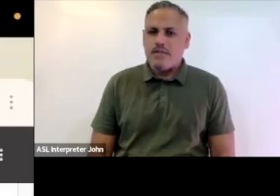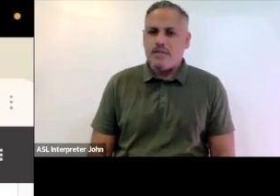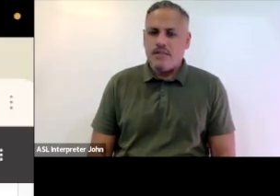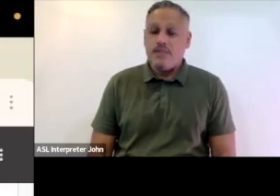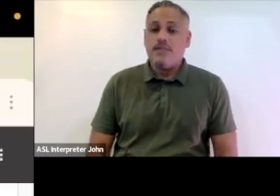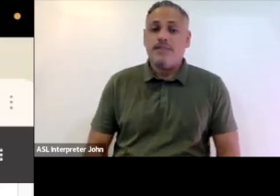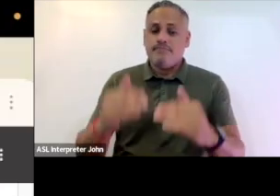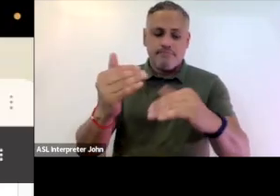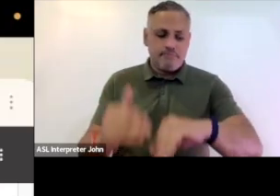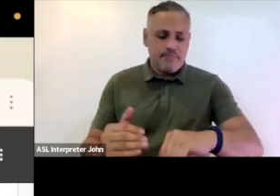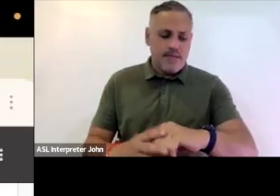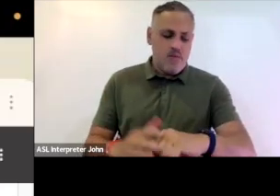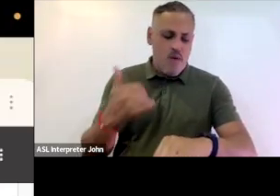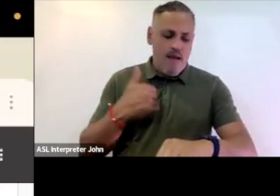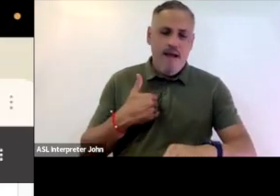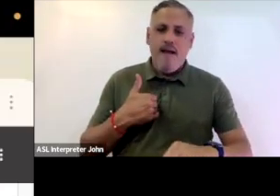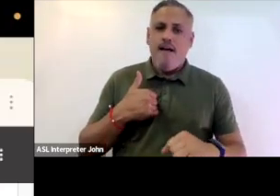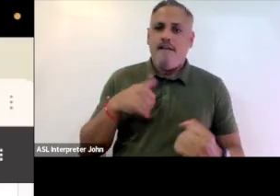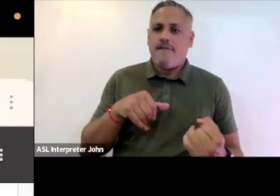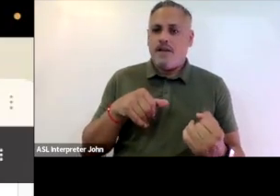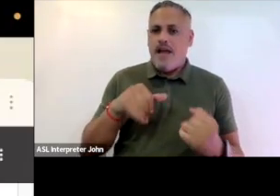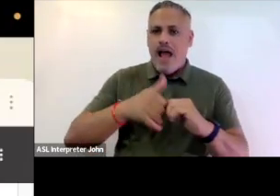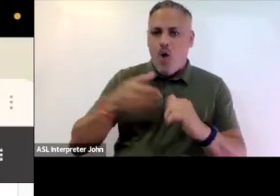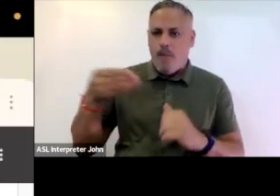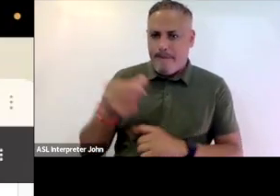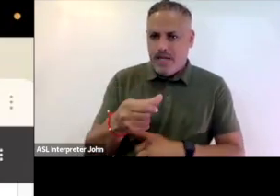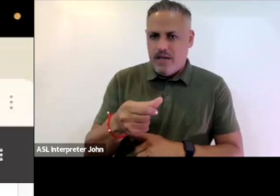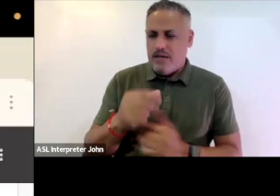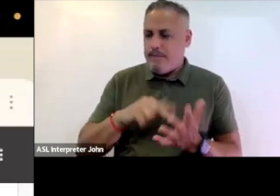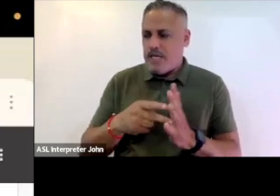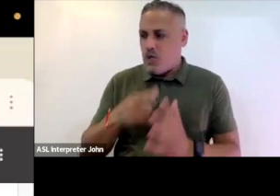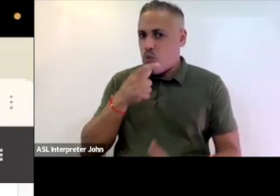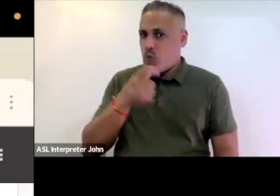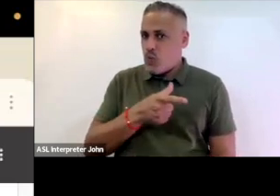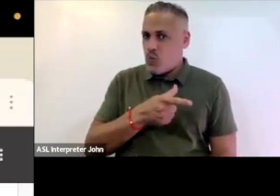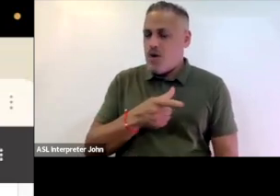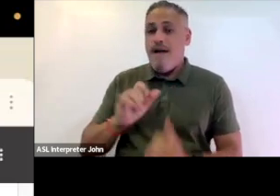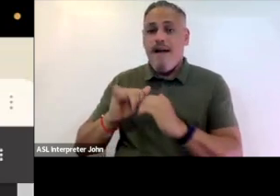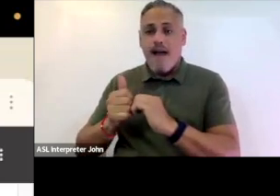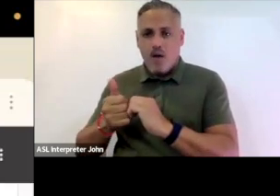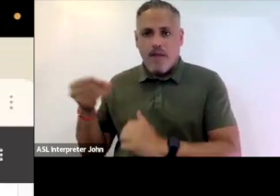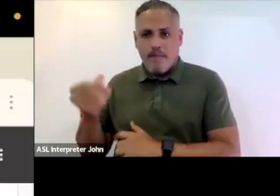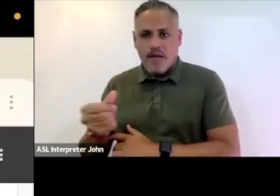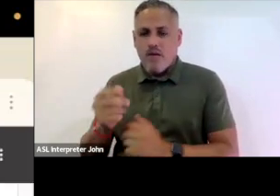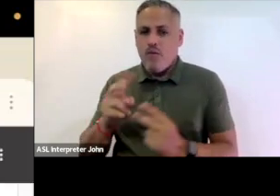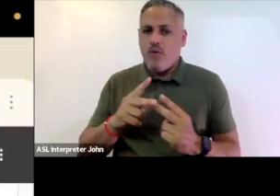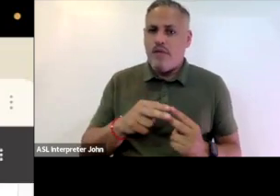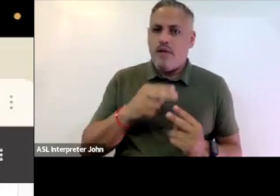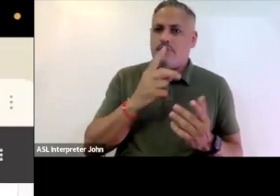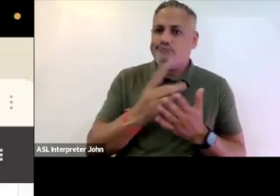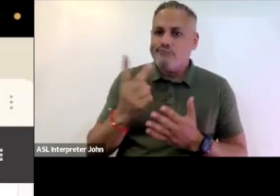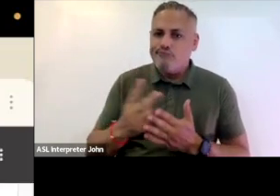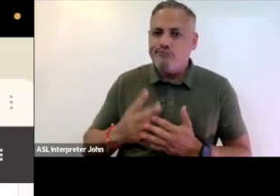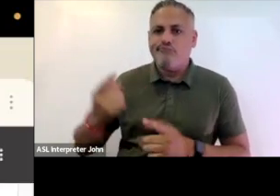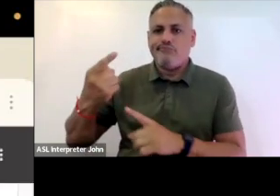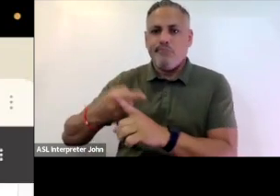And then we have the method of payment. That would be how they're going to pay you, whether it's going to be biweekly,